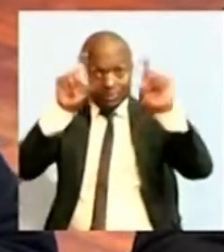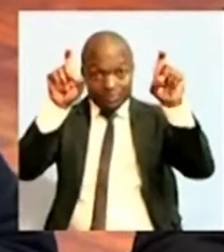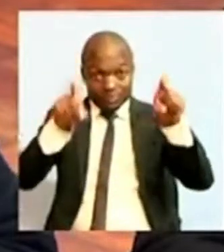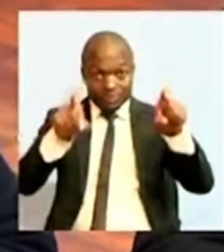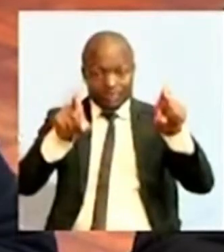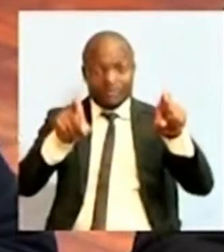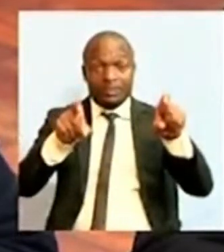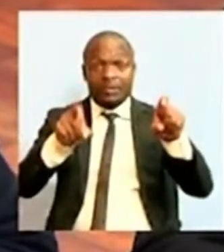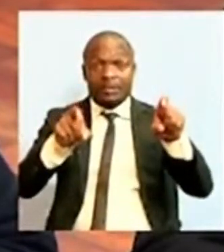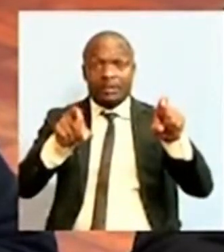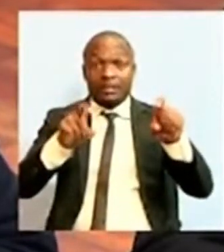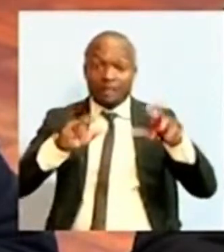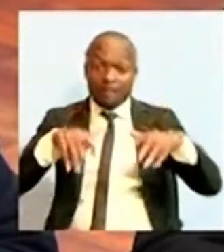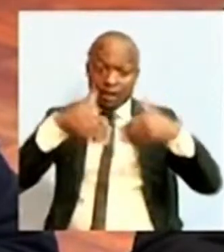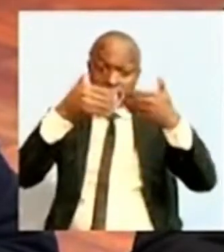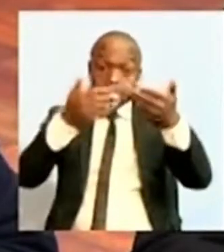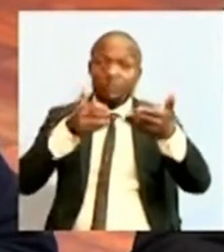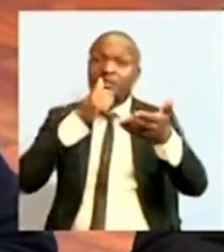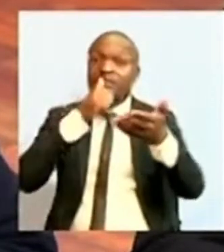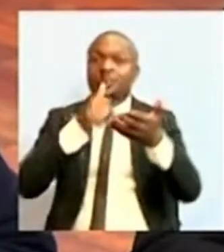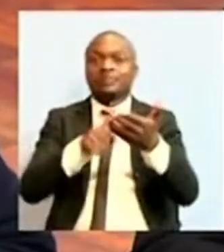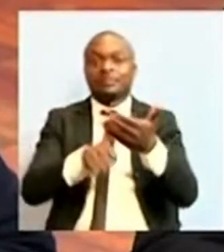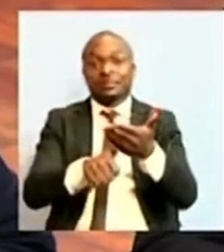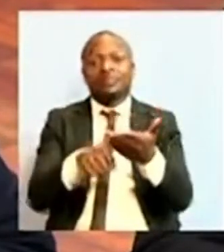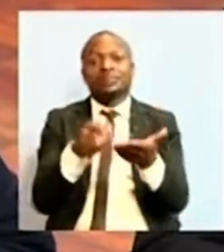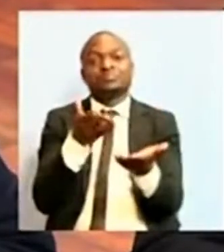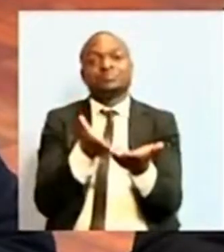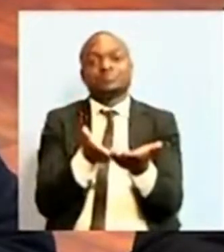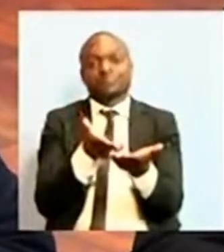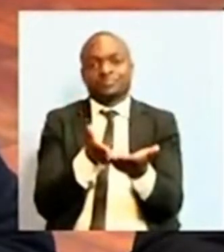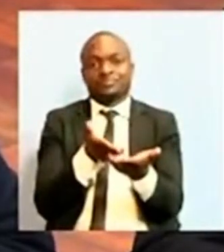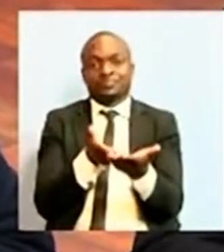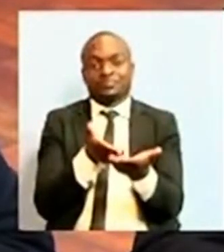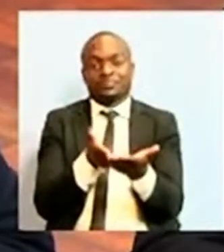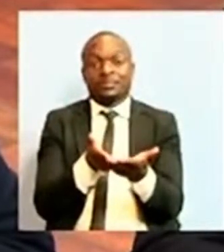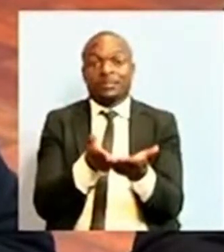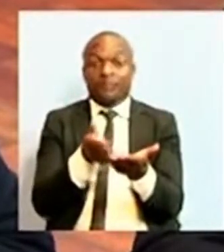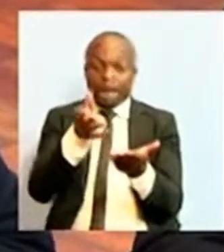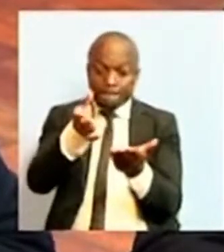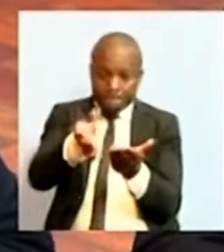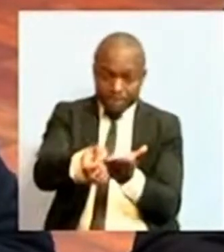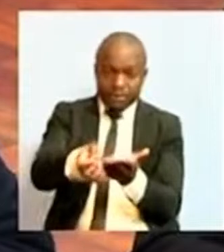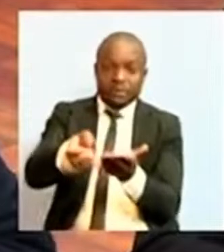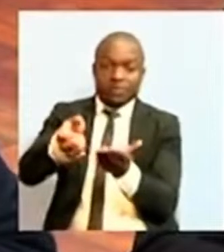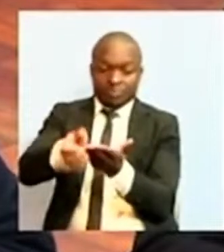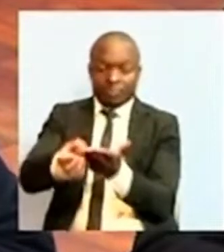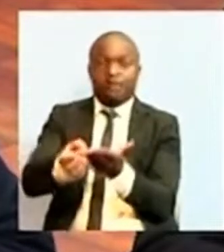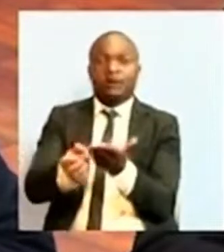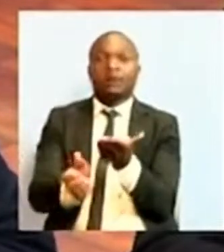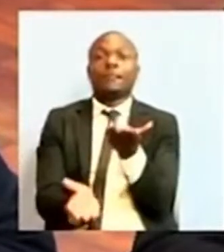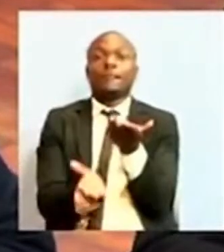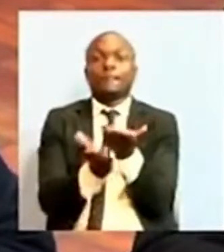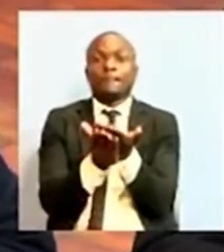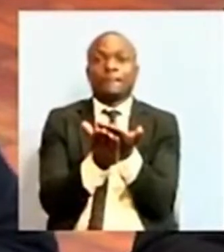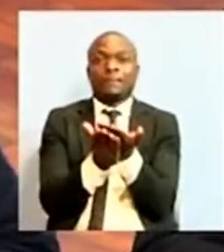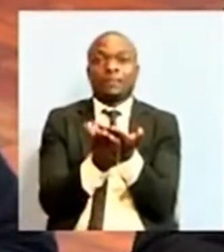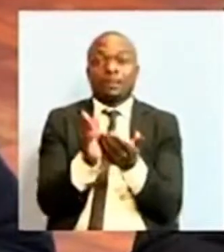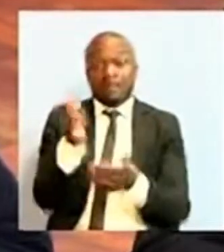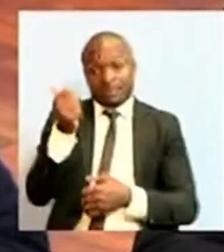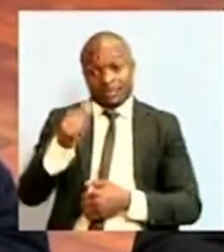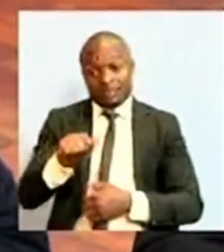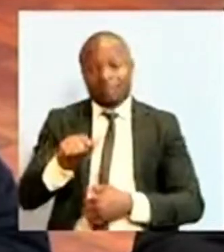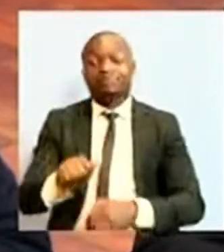the offer letters, Chair, to this effect have also been attached on Appendix